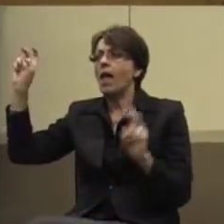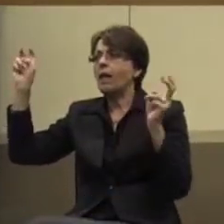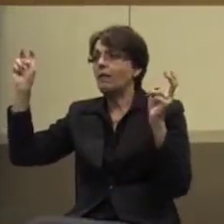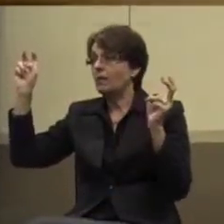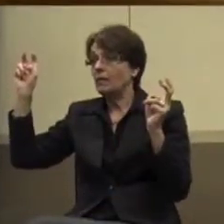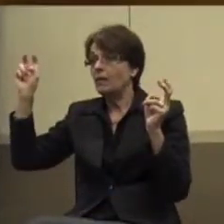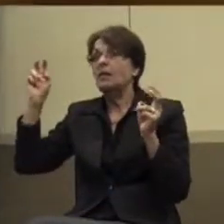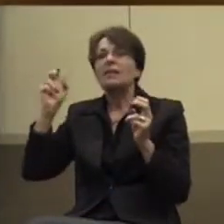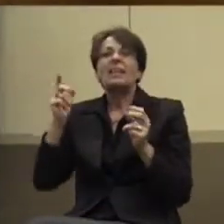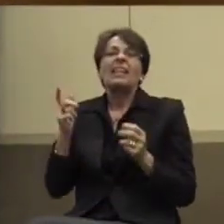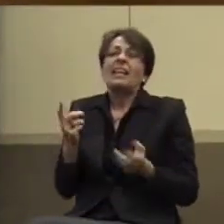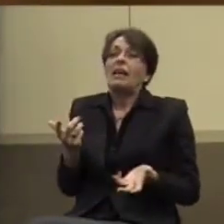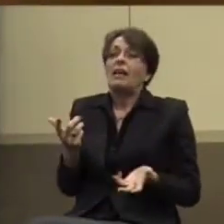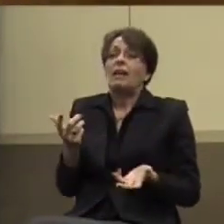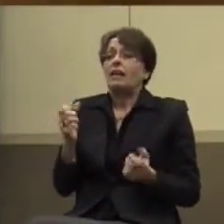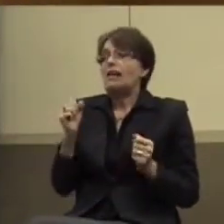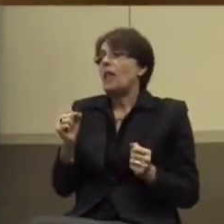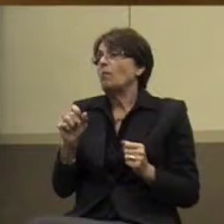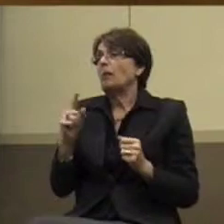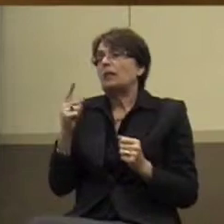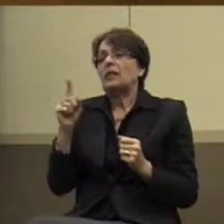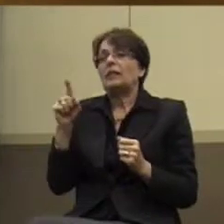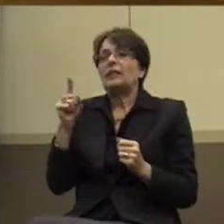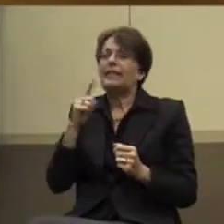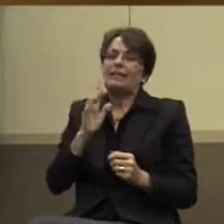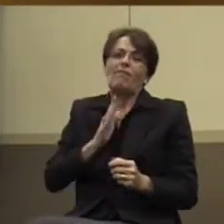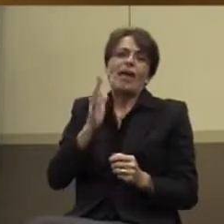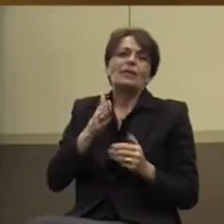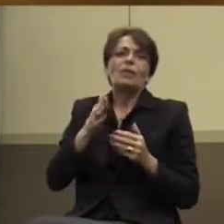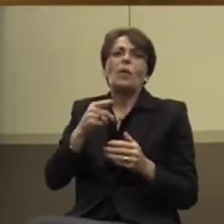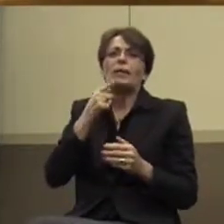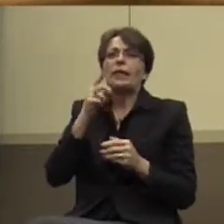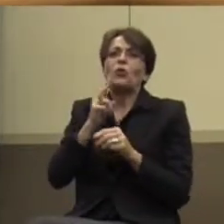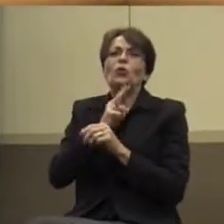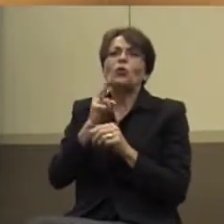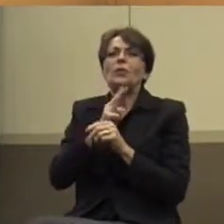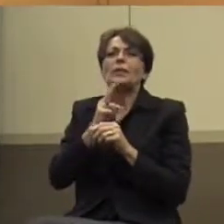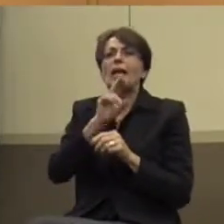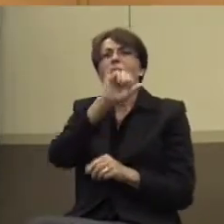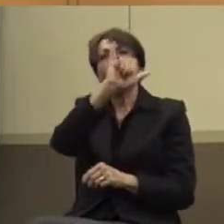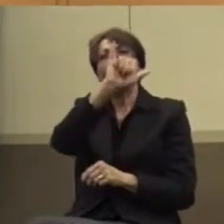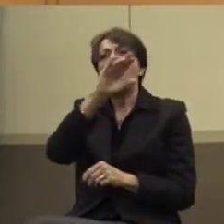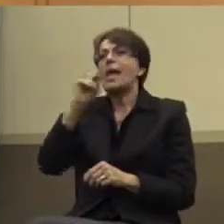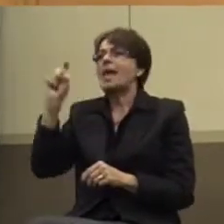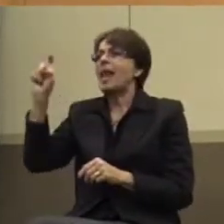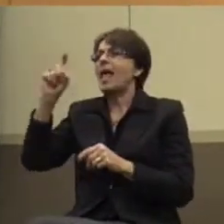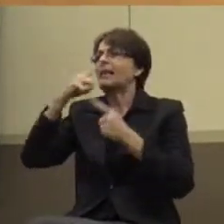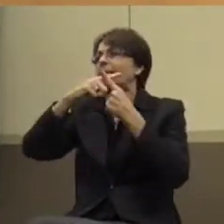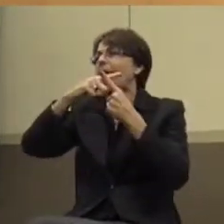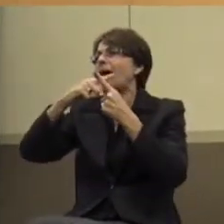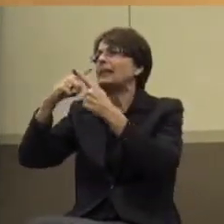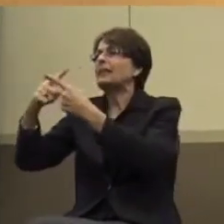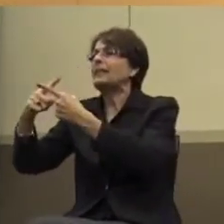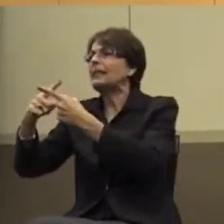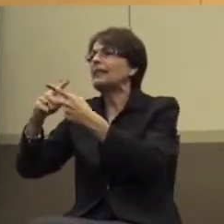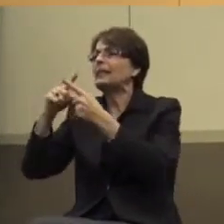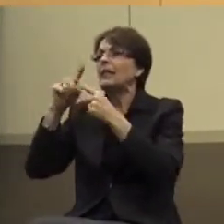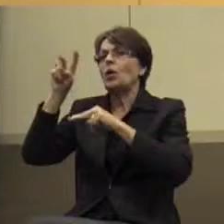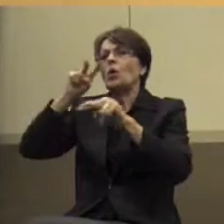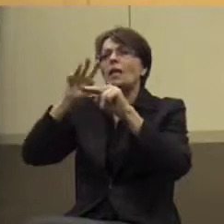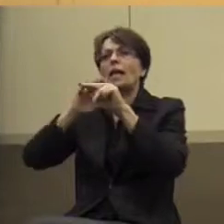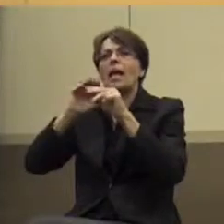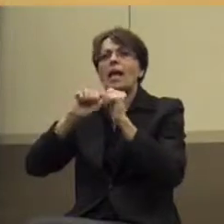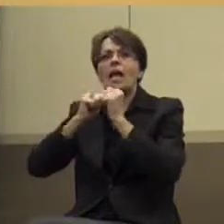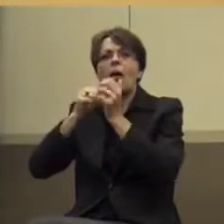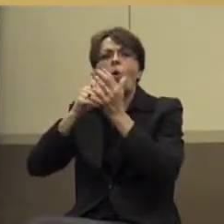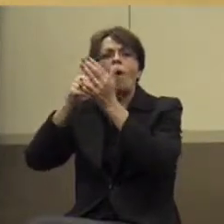Which can be nothing more, fancy way of just saying basically using like a, y and an x axis, and looking at how often the